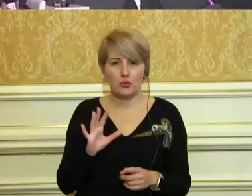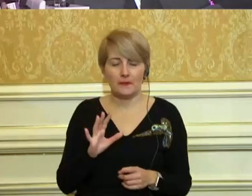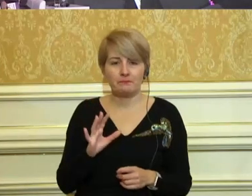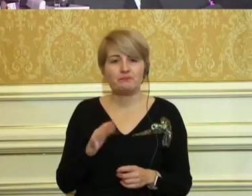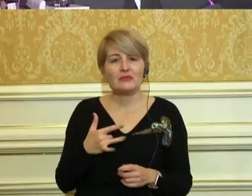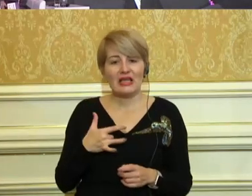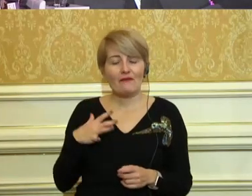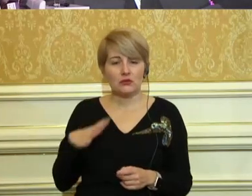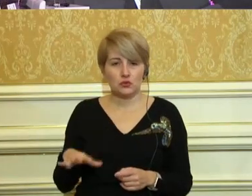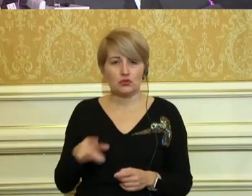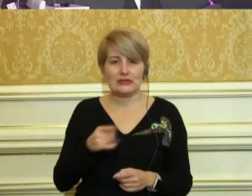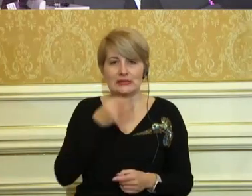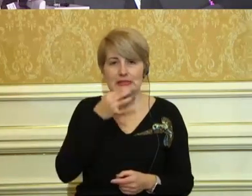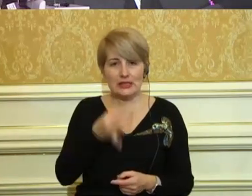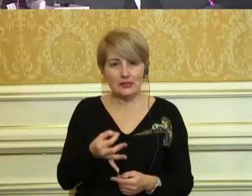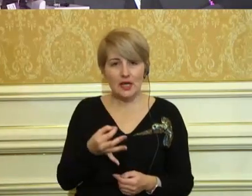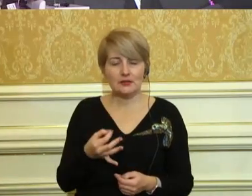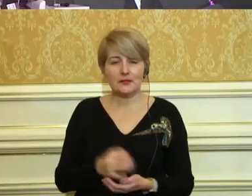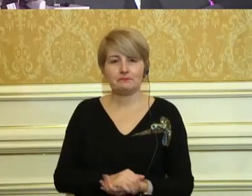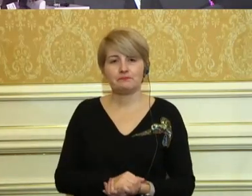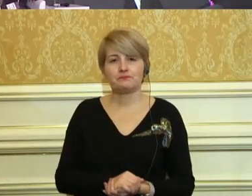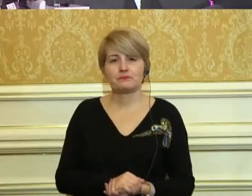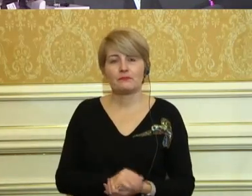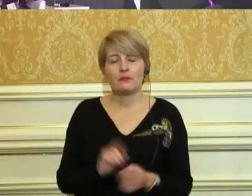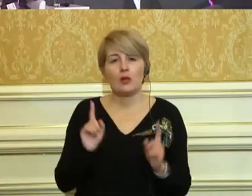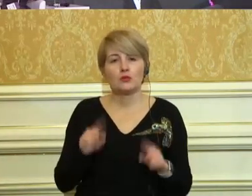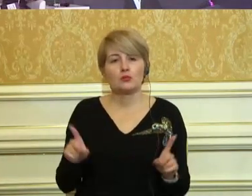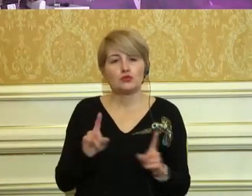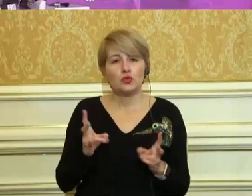still in process. So, well, I have to say that as a moderator,